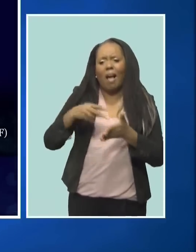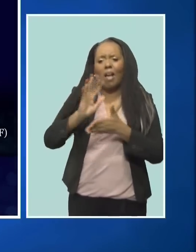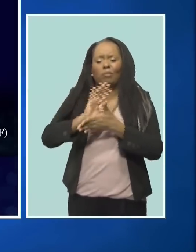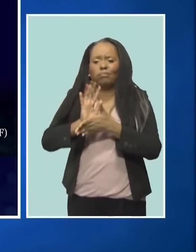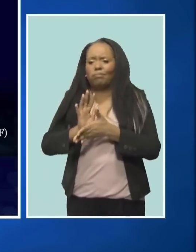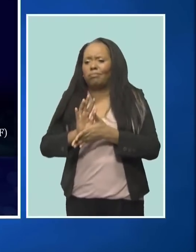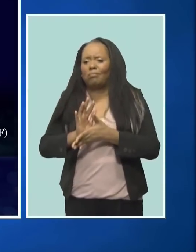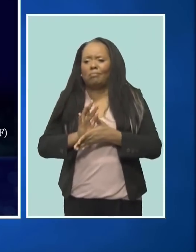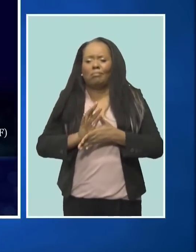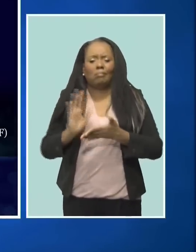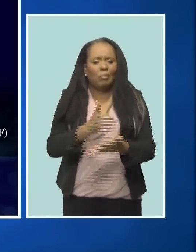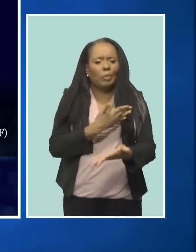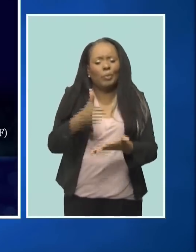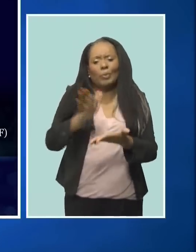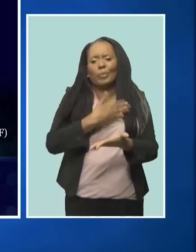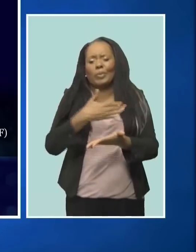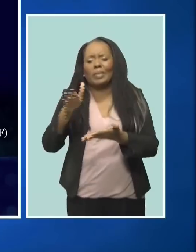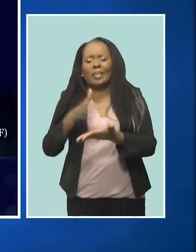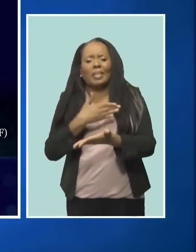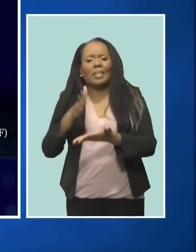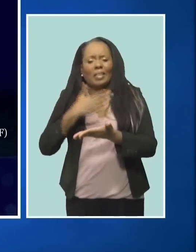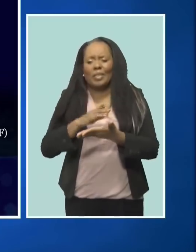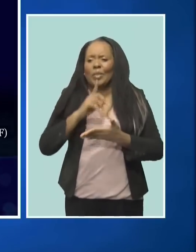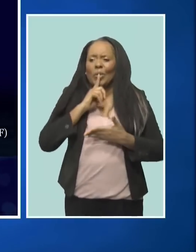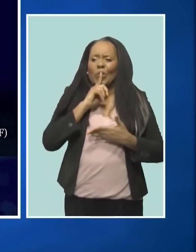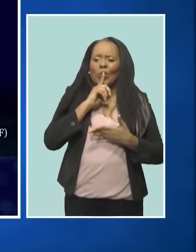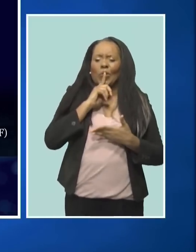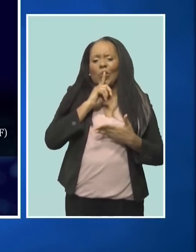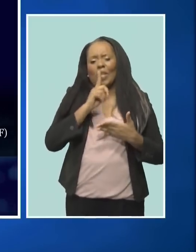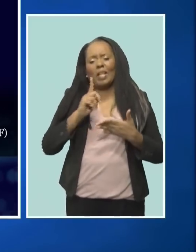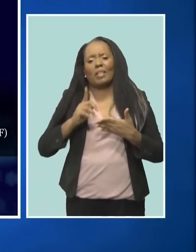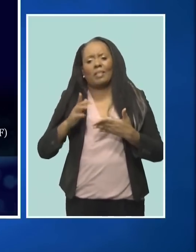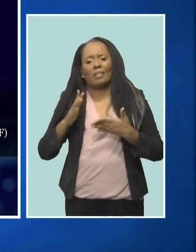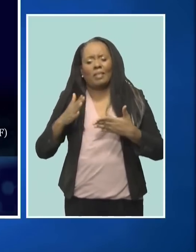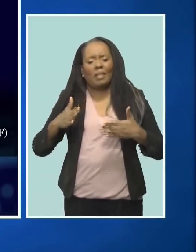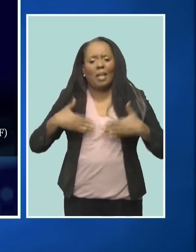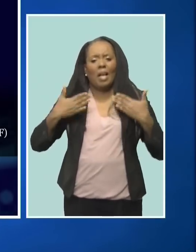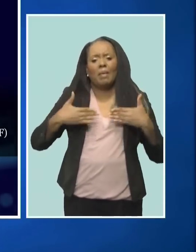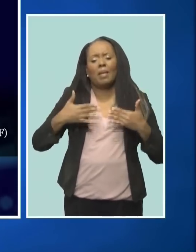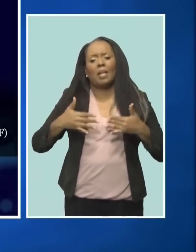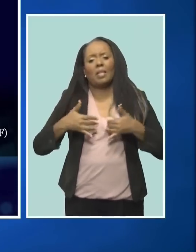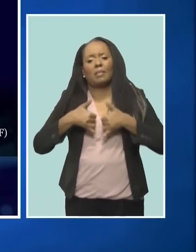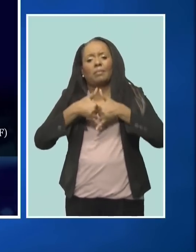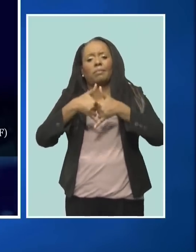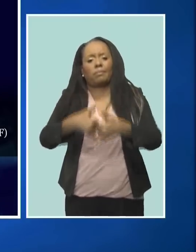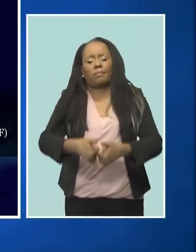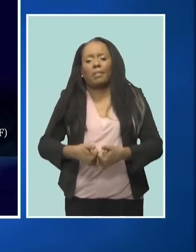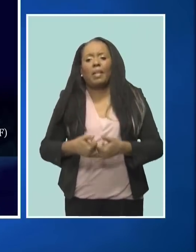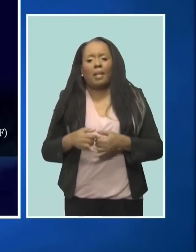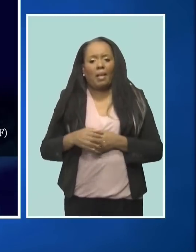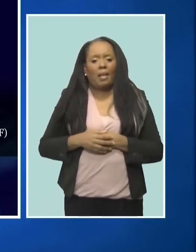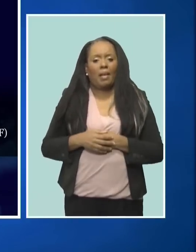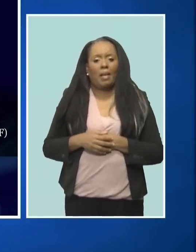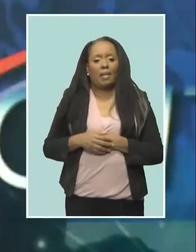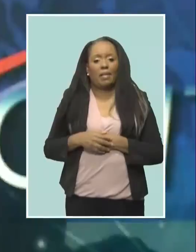this recognition that was afforded them on Sunday at the Sir Garfield Sobers